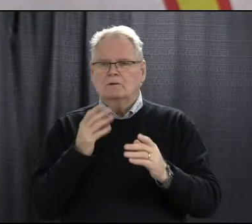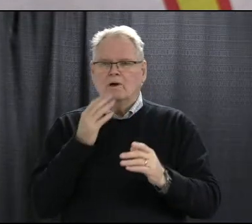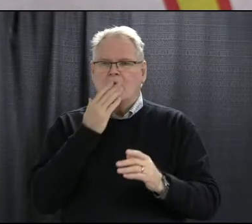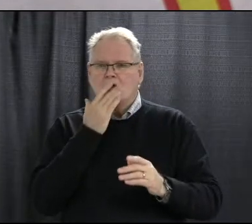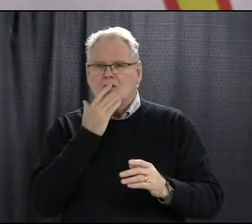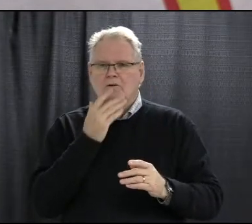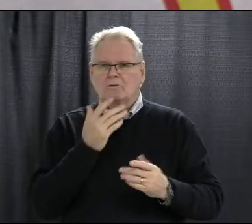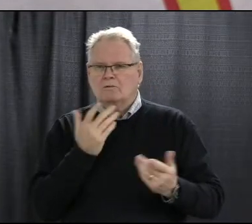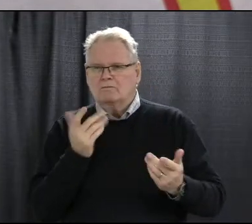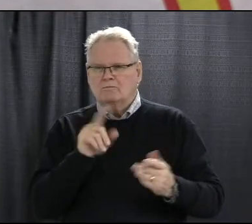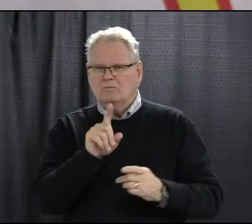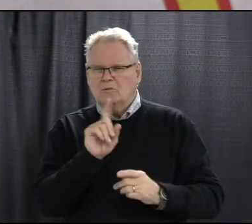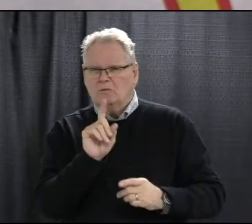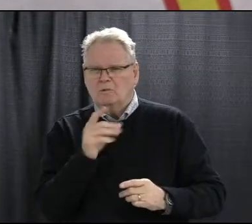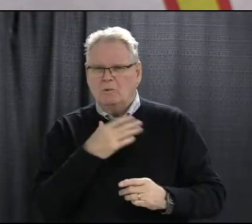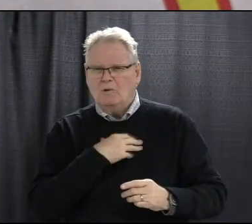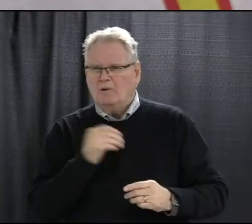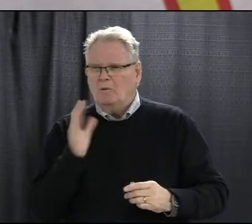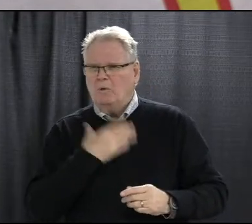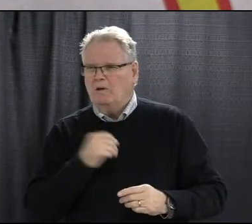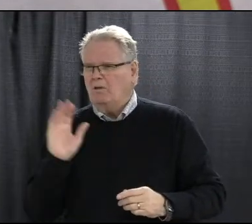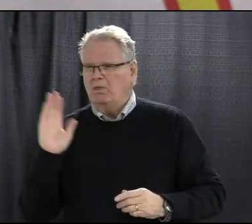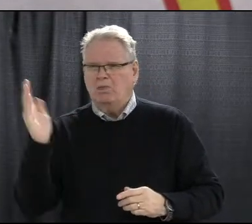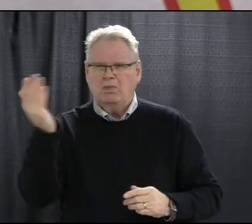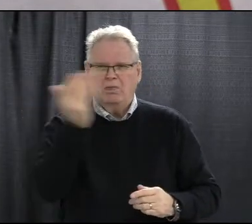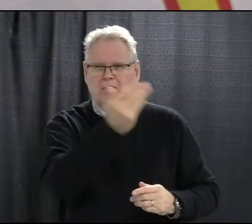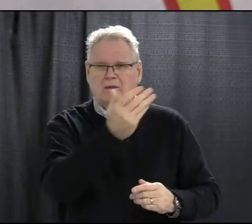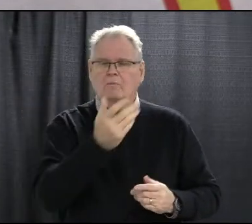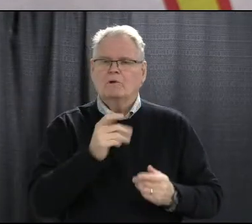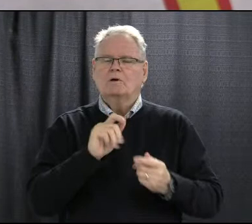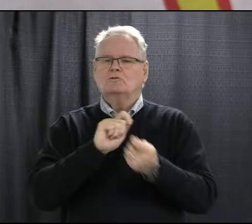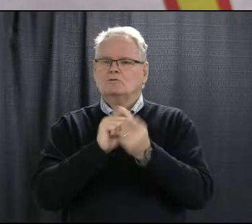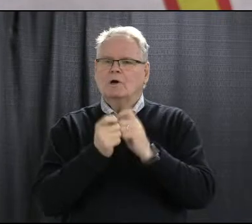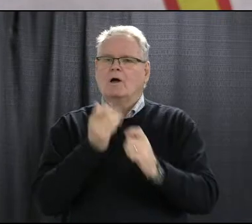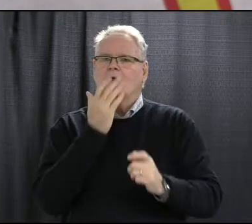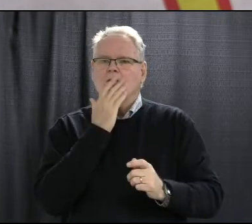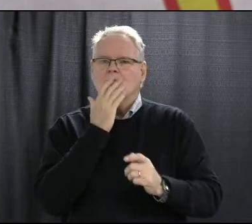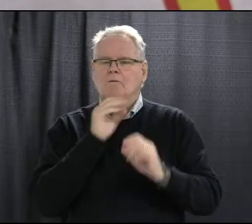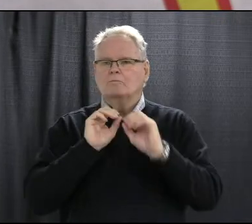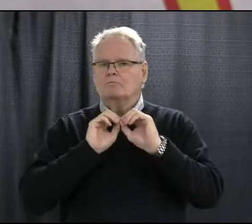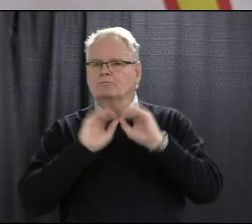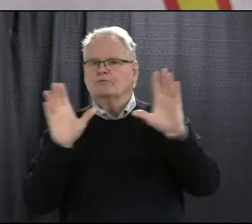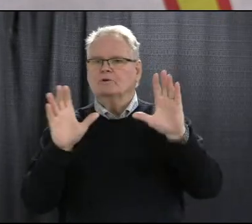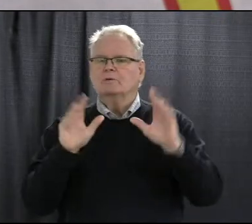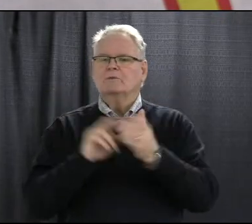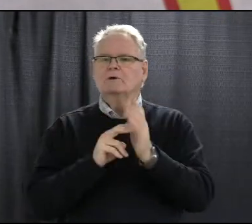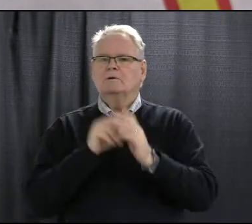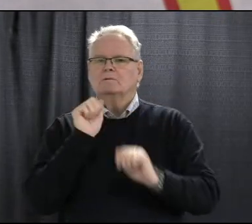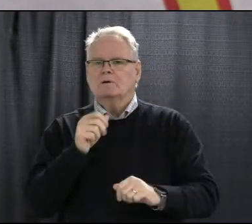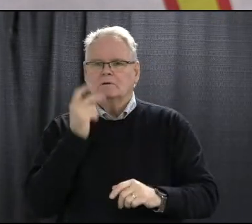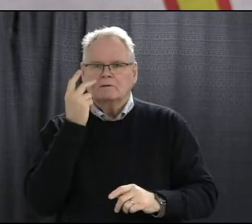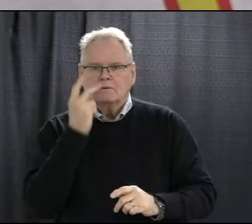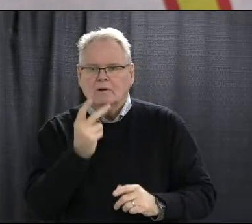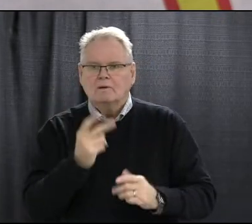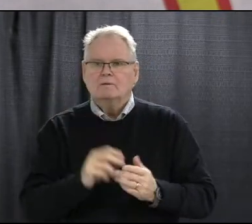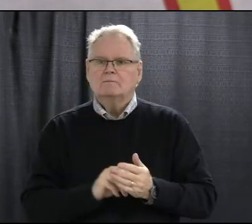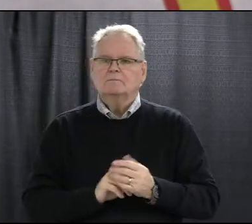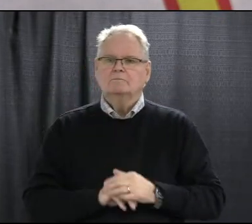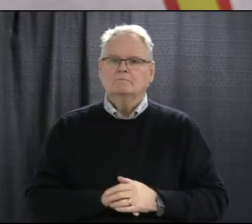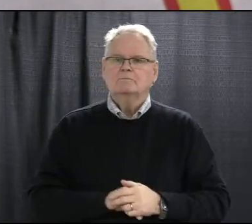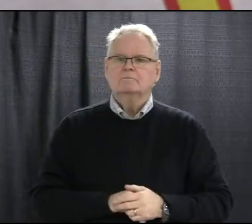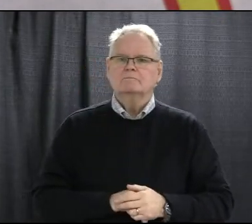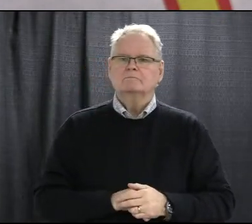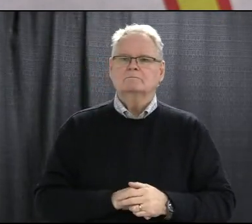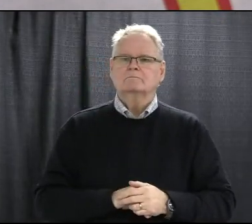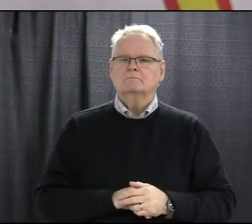be the same colour. You'll see rooms that are able to accommodate loved ones to sleep in the room